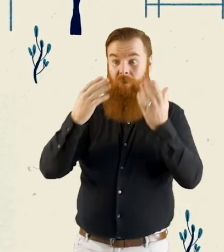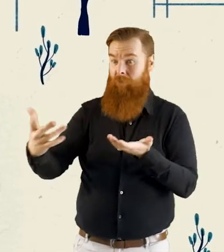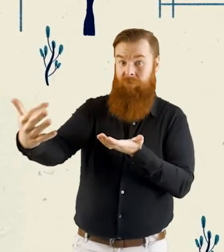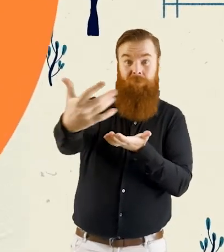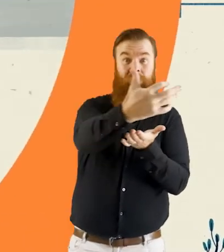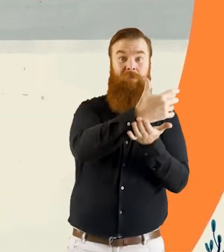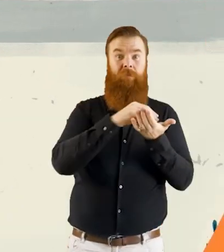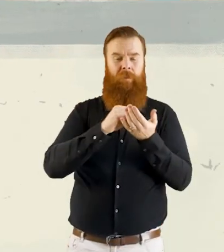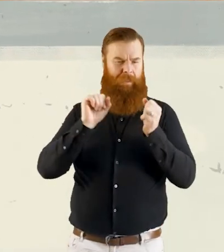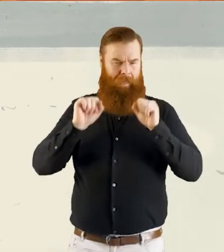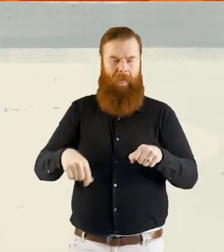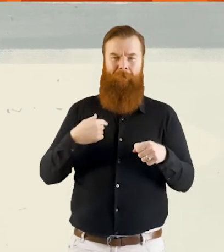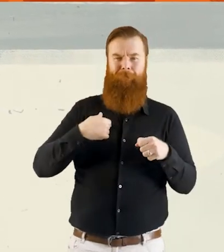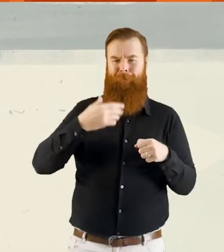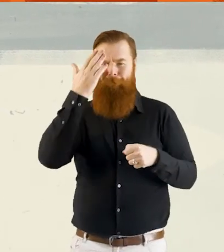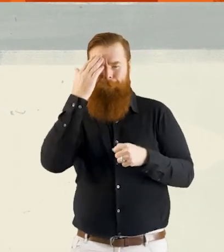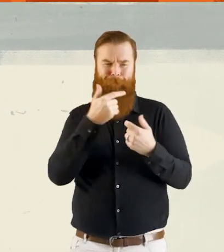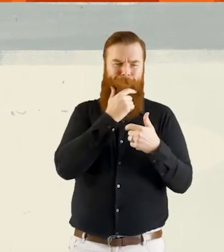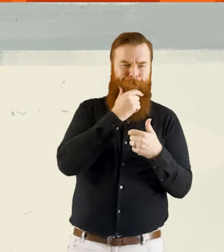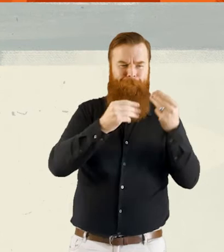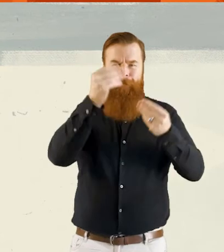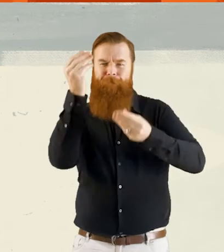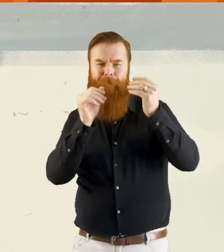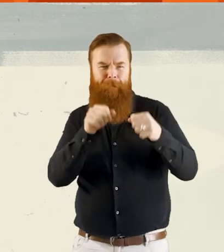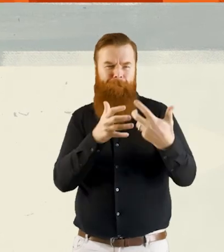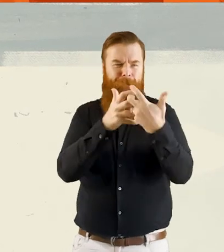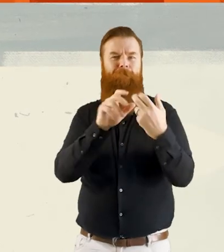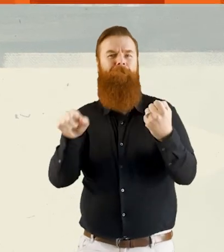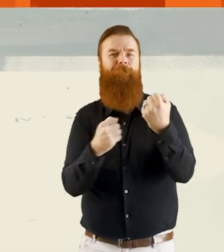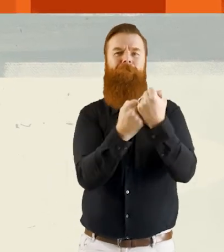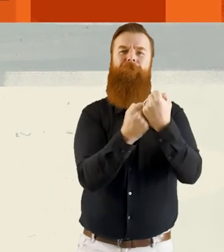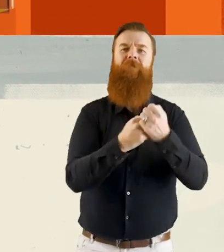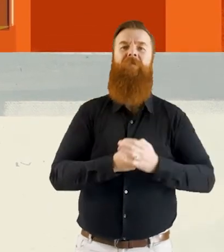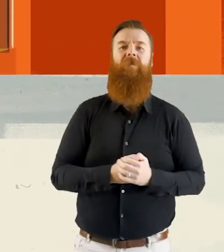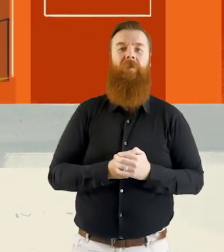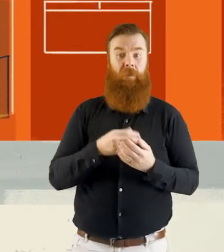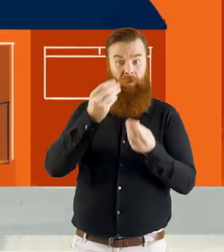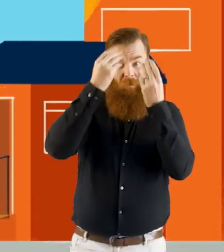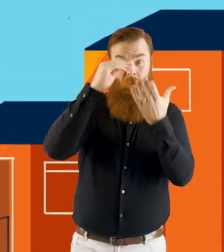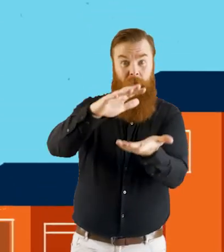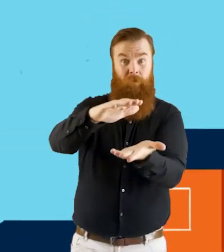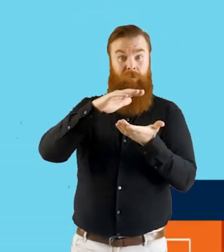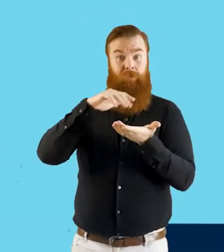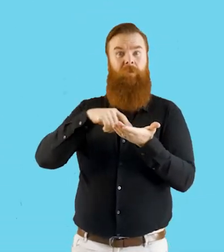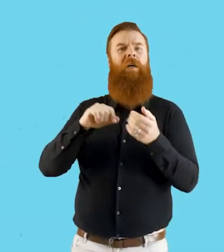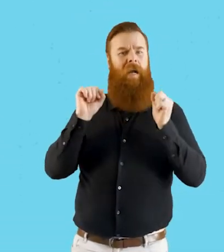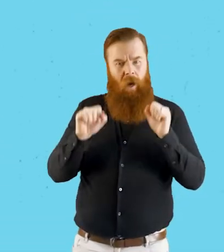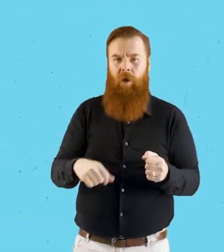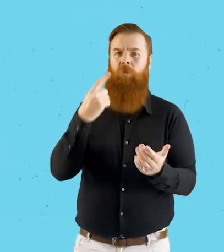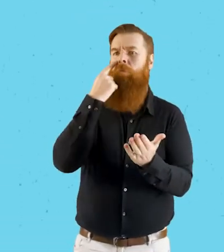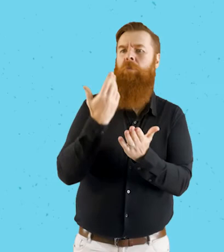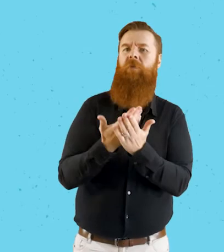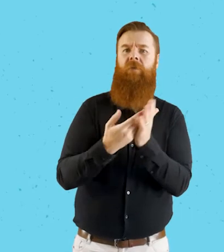From here, specific interventions can be designed to support learners with disabilities. This data can